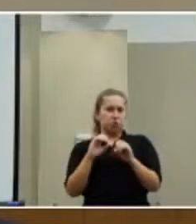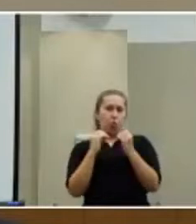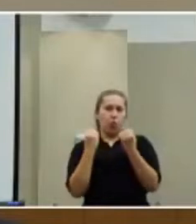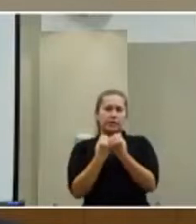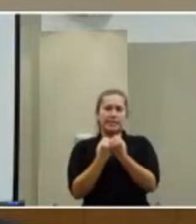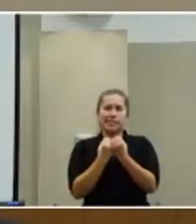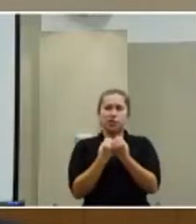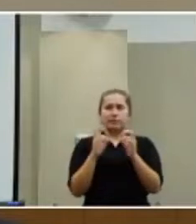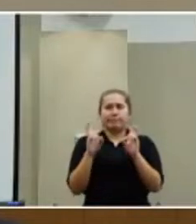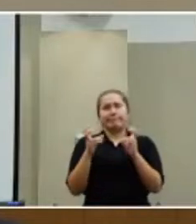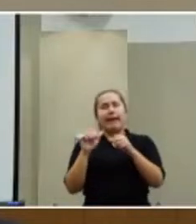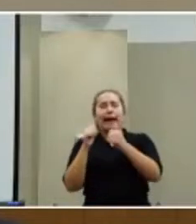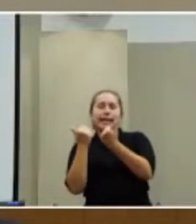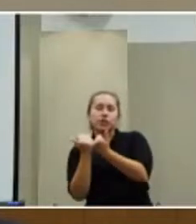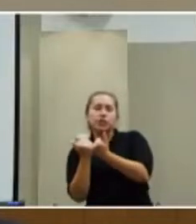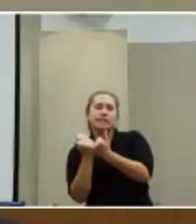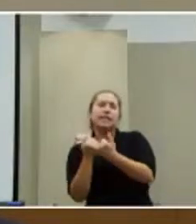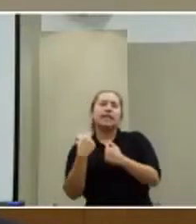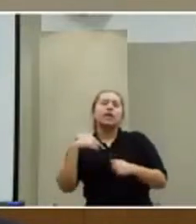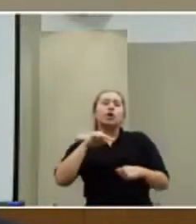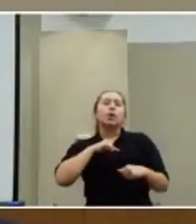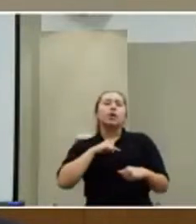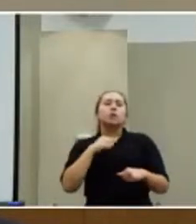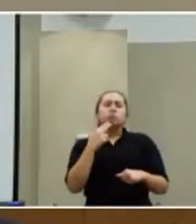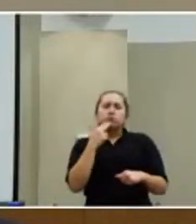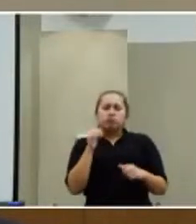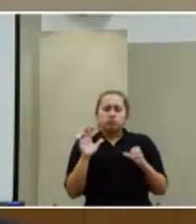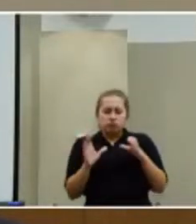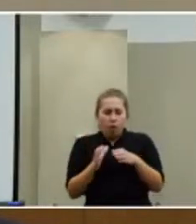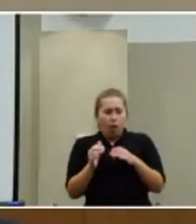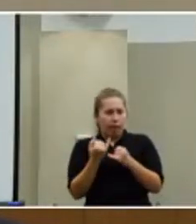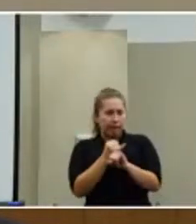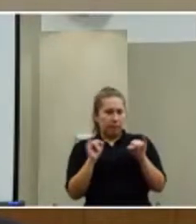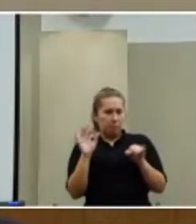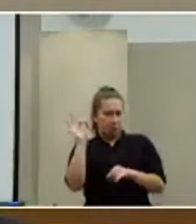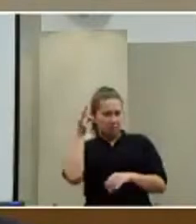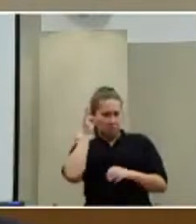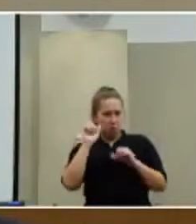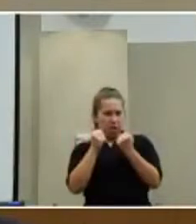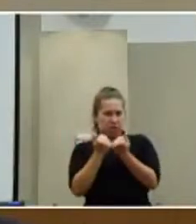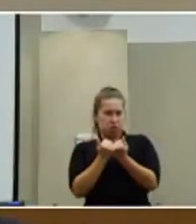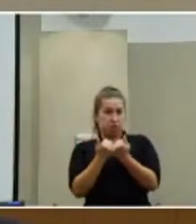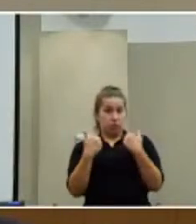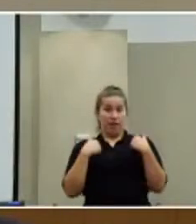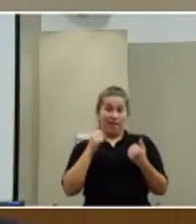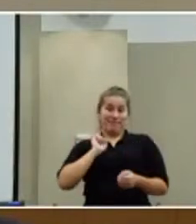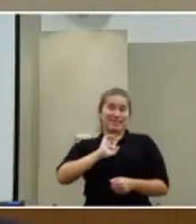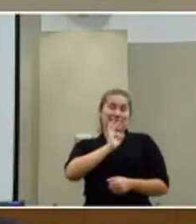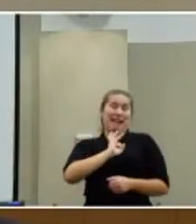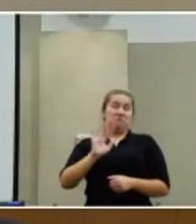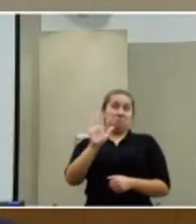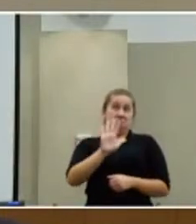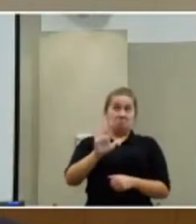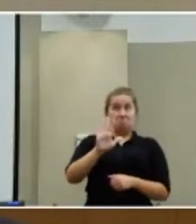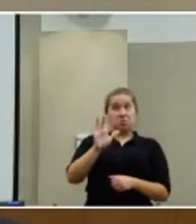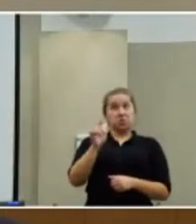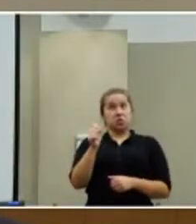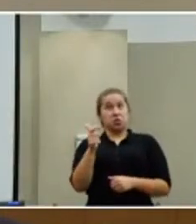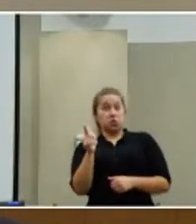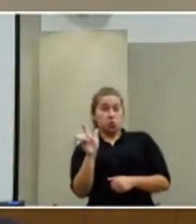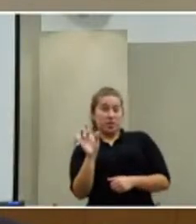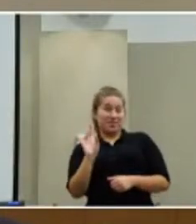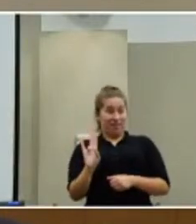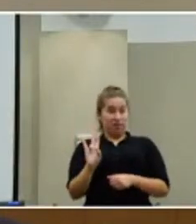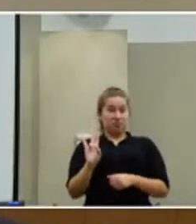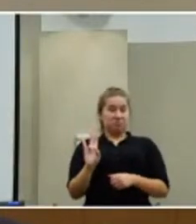as an agency, we are a small independent federal agency. We have a staff of about 27